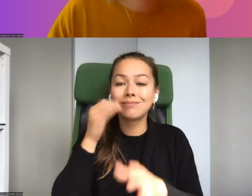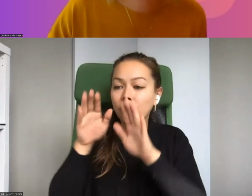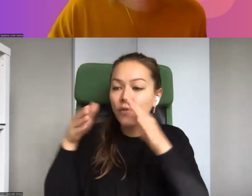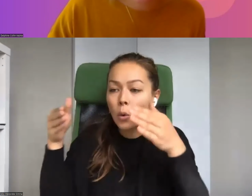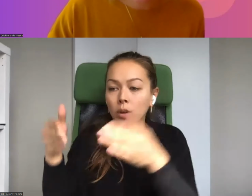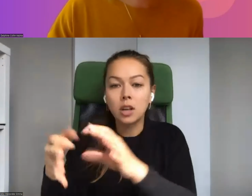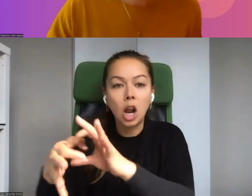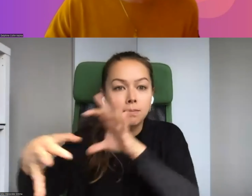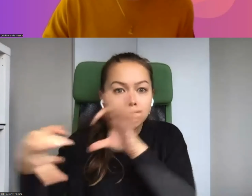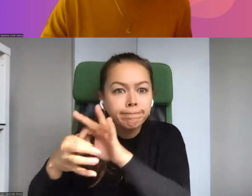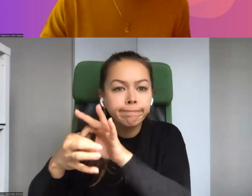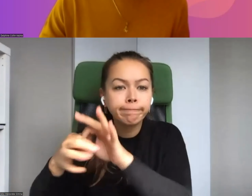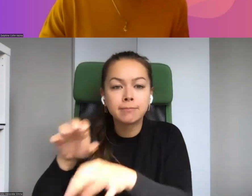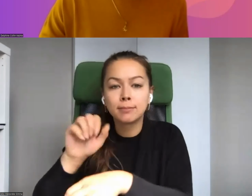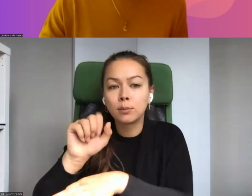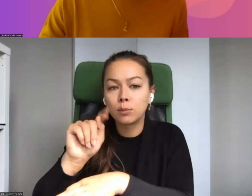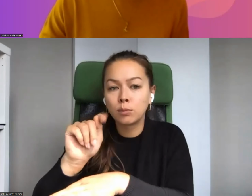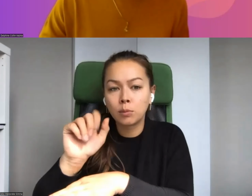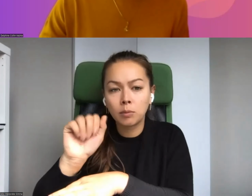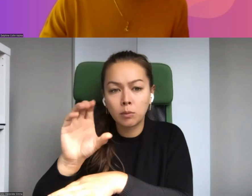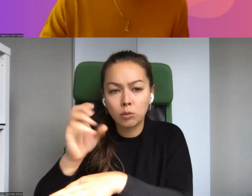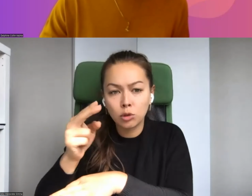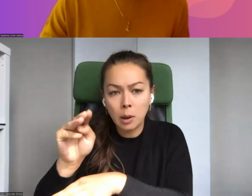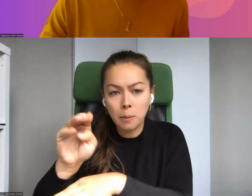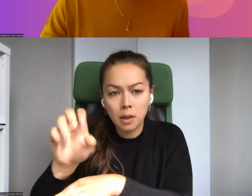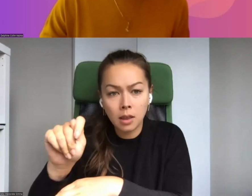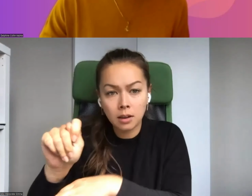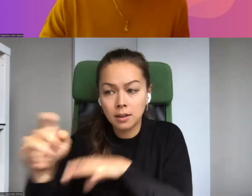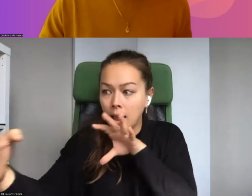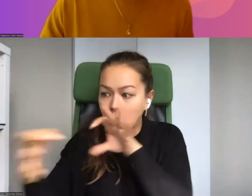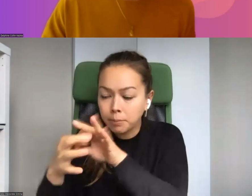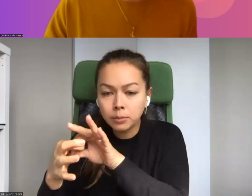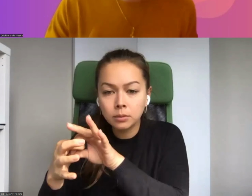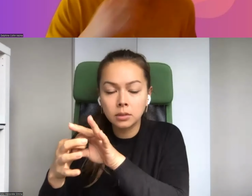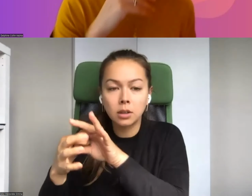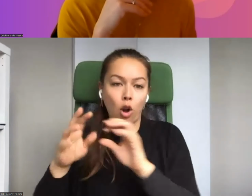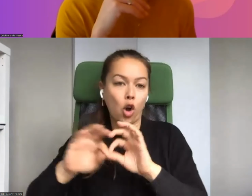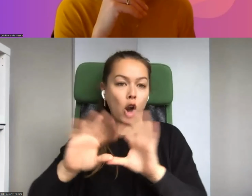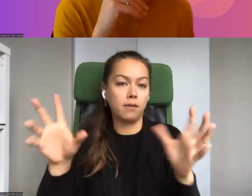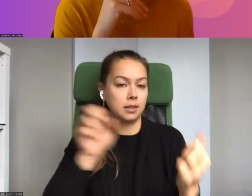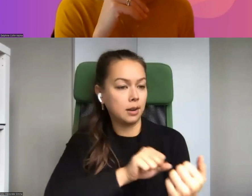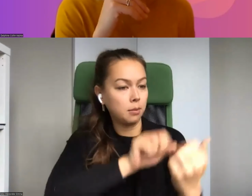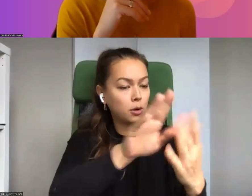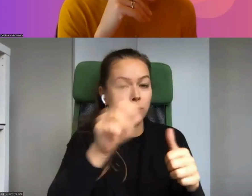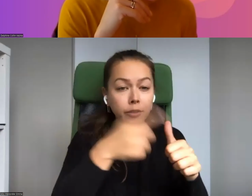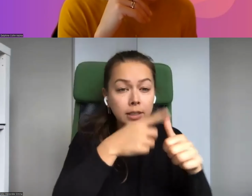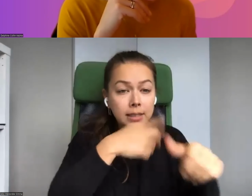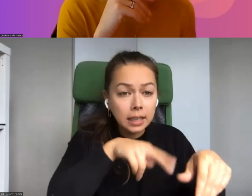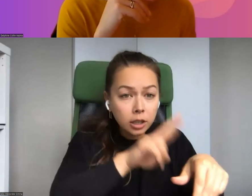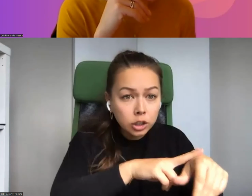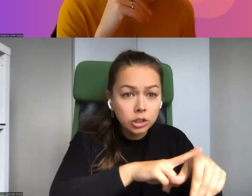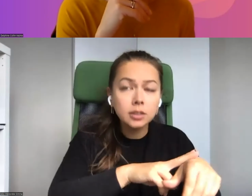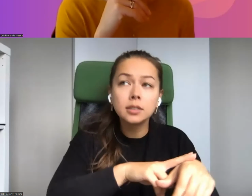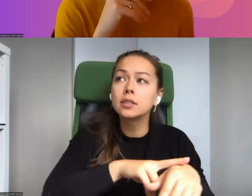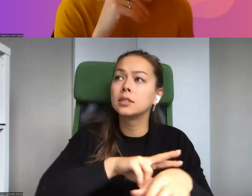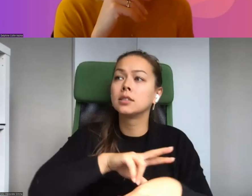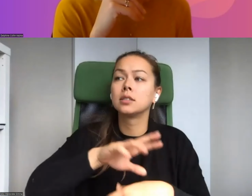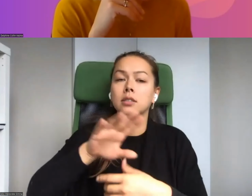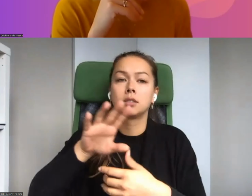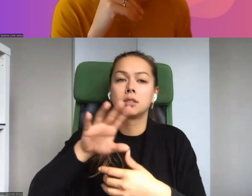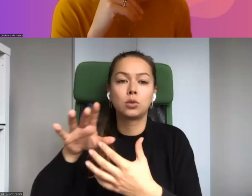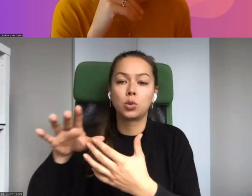universal concept, we obviously won't work at it the same way if we're working with First Nations, people who are either in their